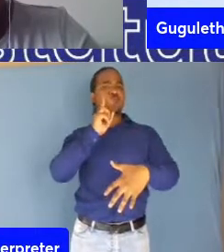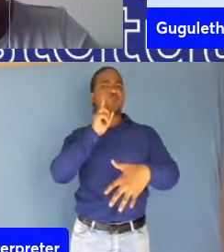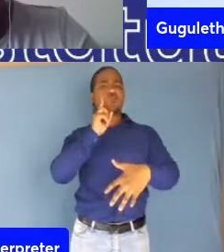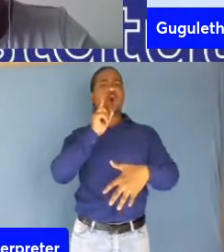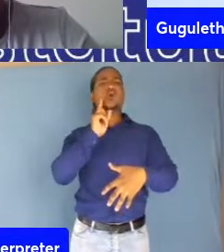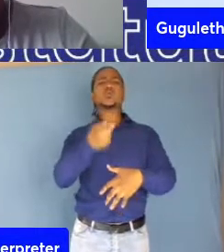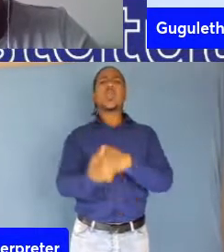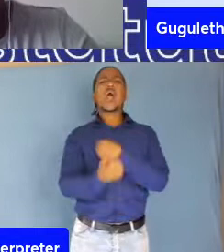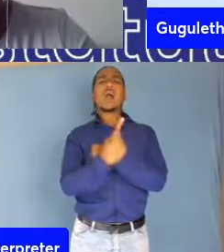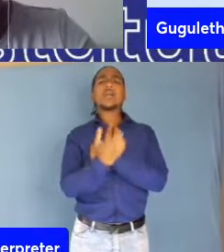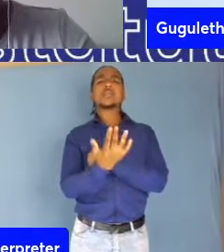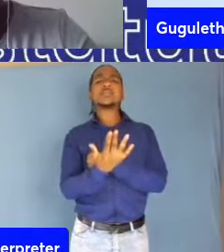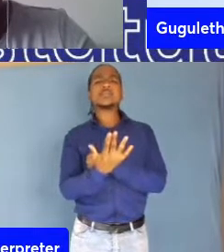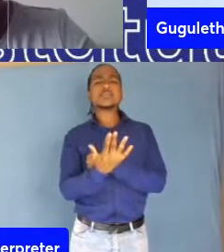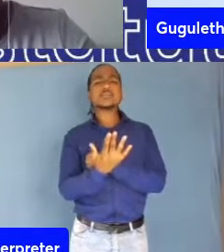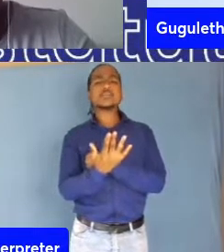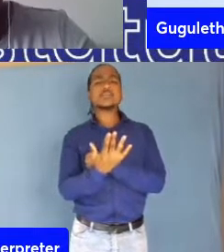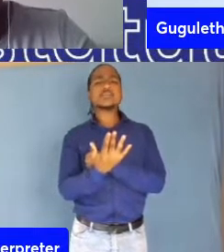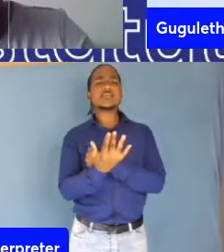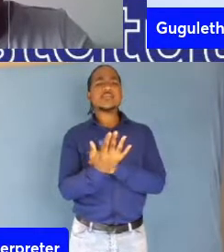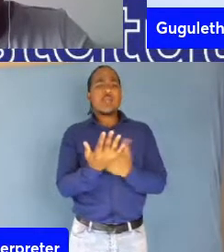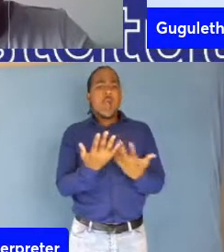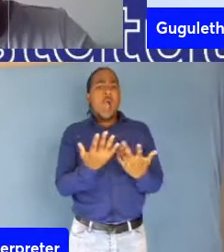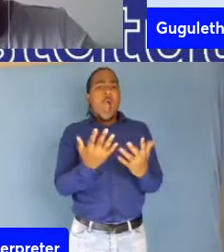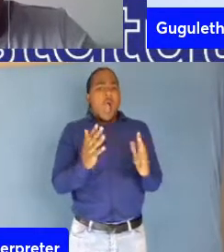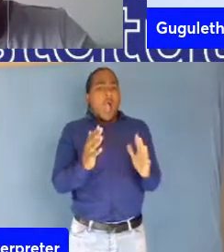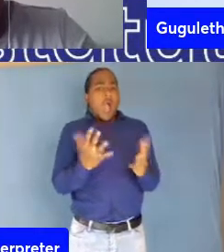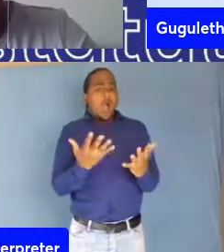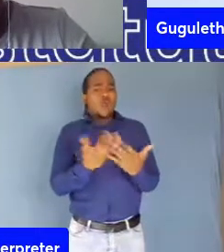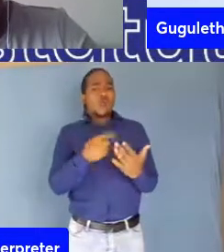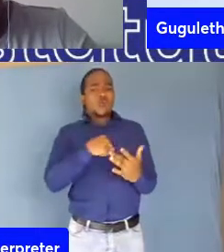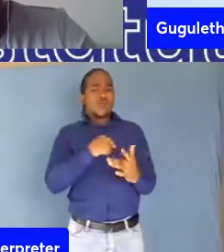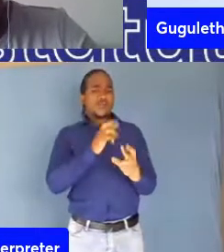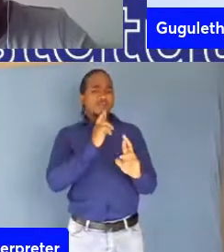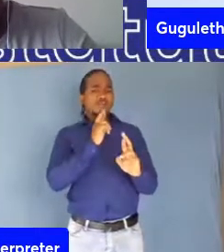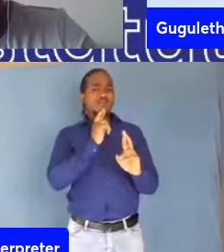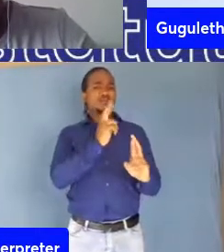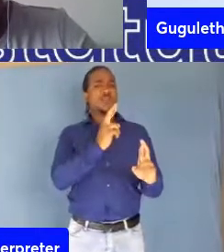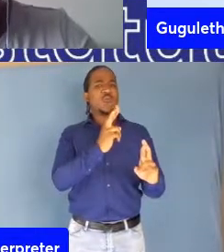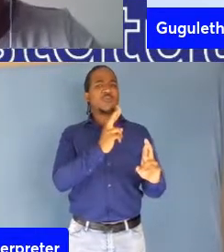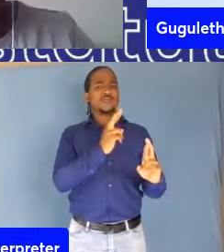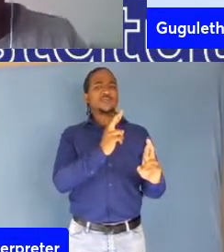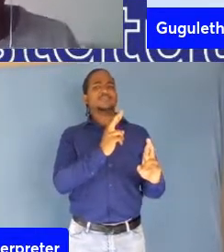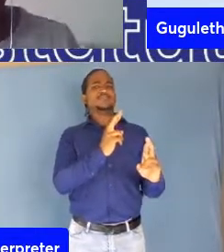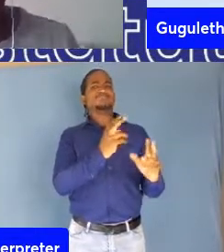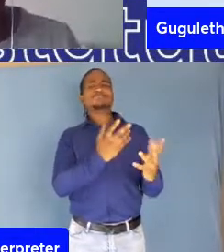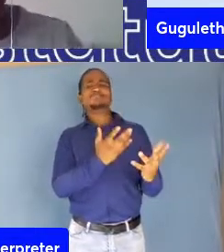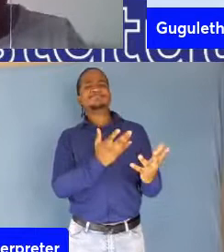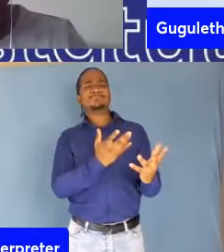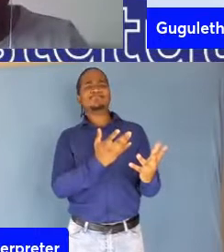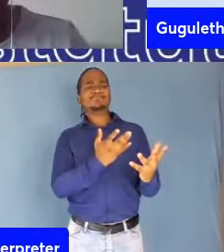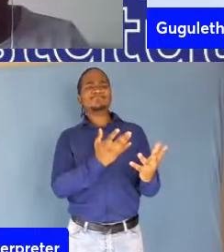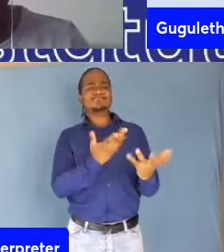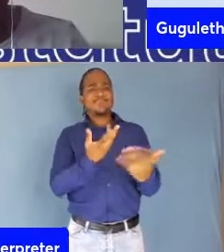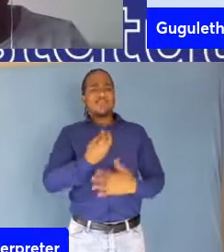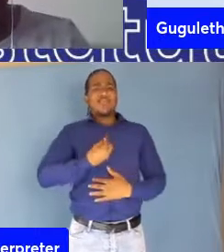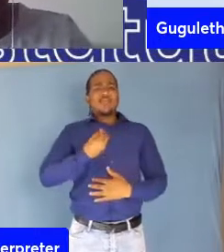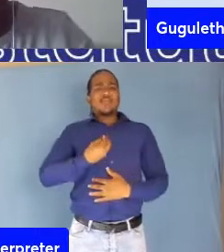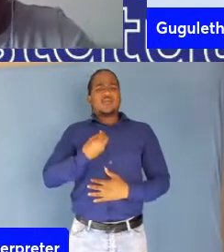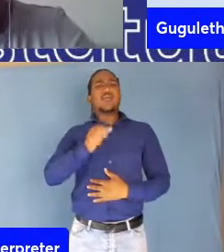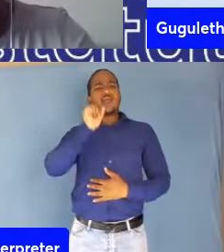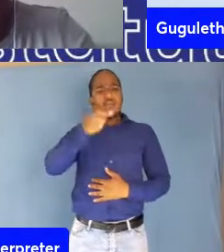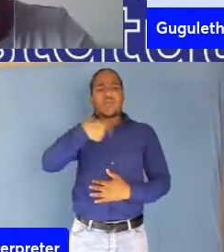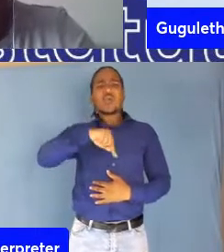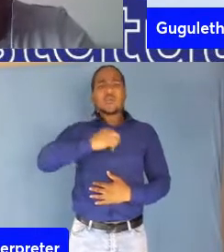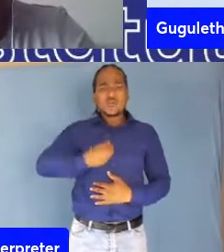should we even be responding to this as, say, we young people? We young people, right?